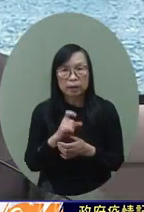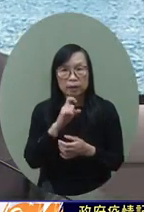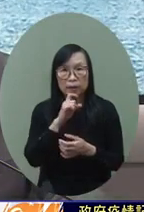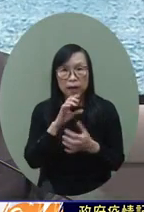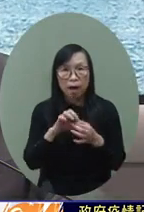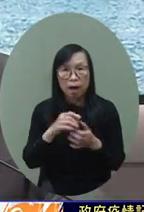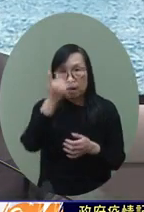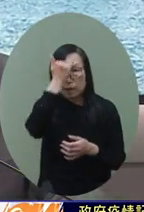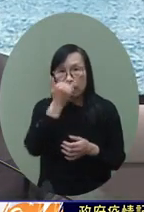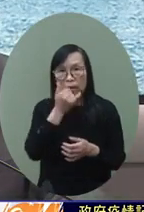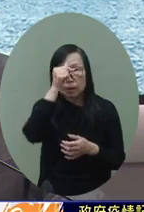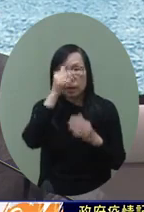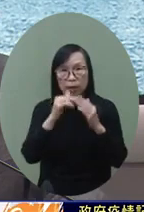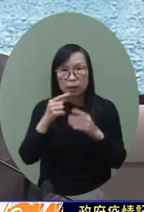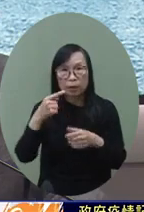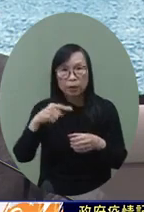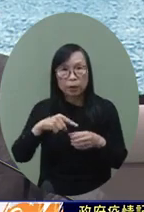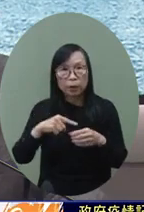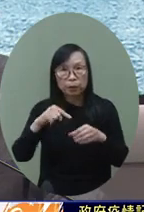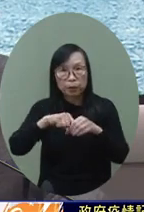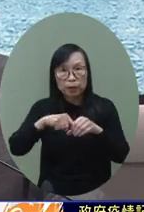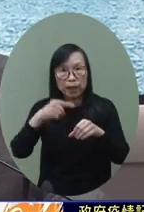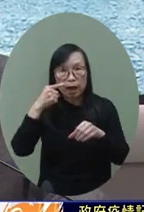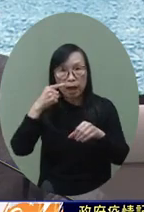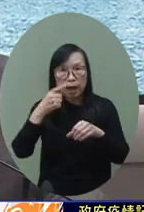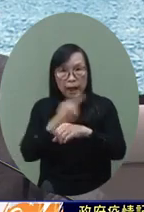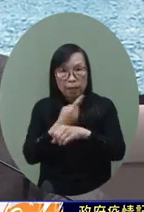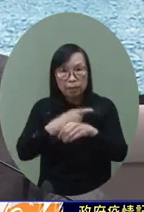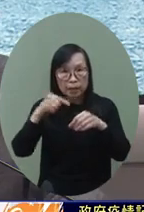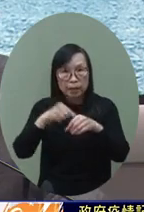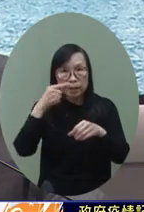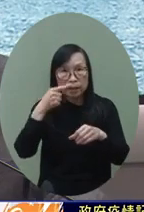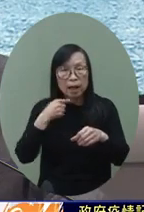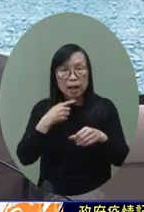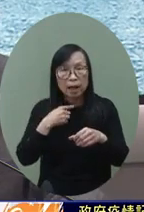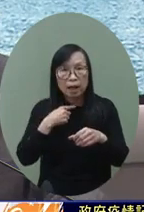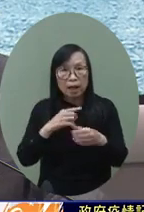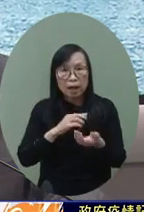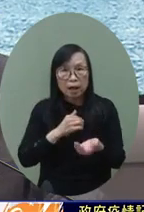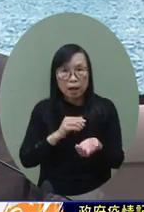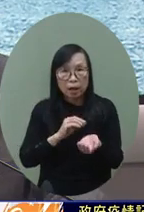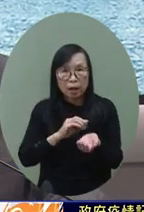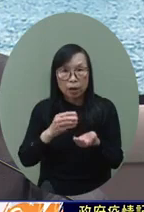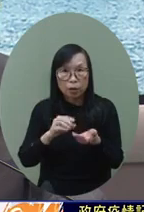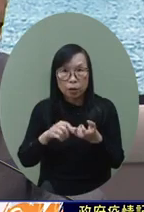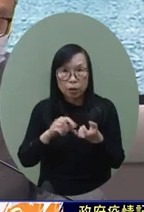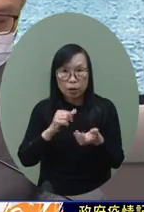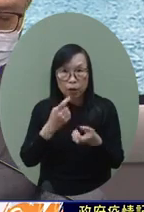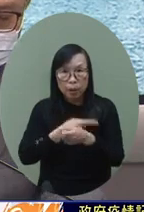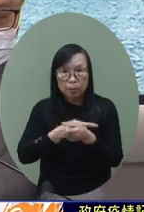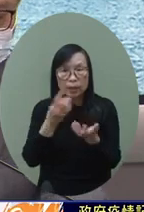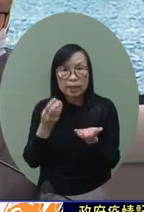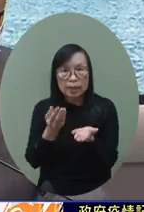Margaret Hospital, she is the supporting staff working in occupation therapy department. She